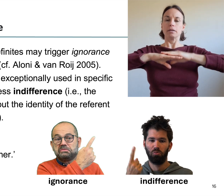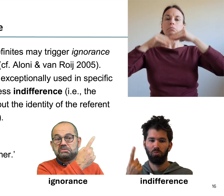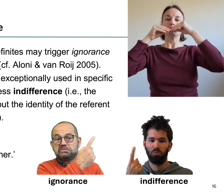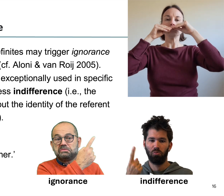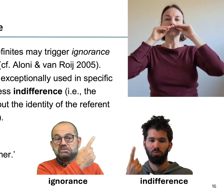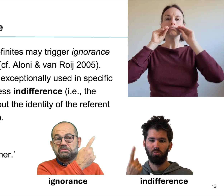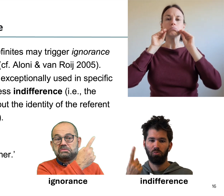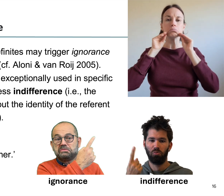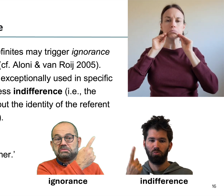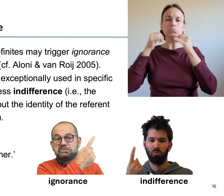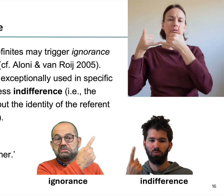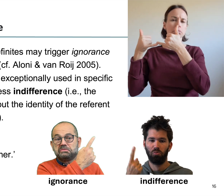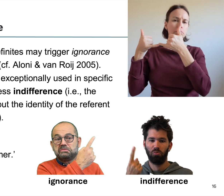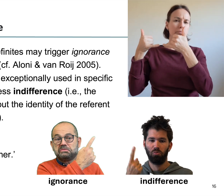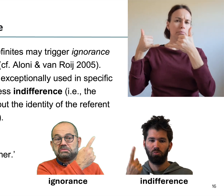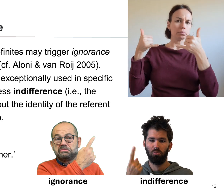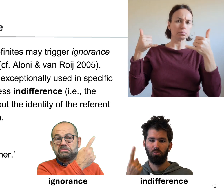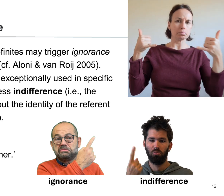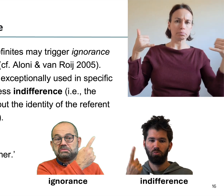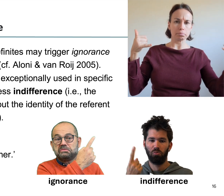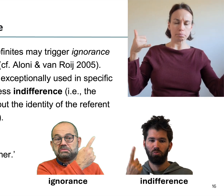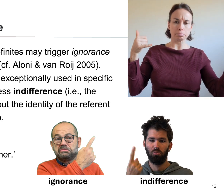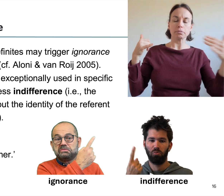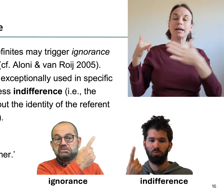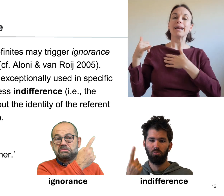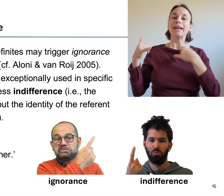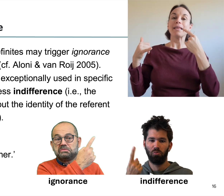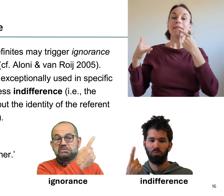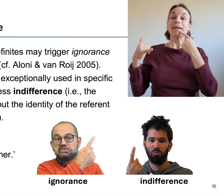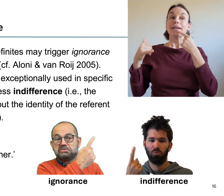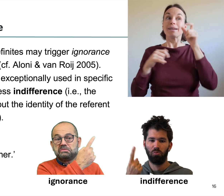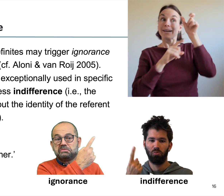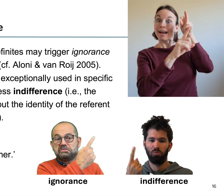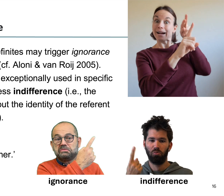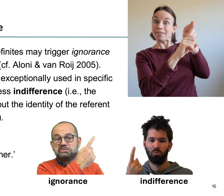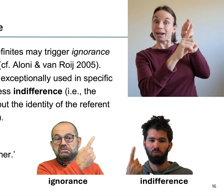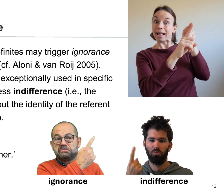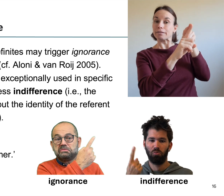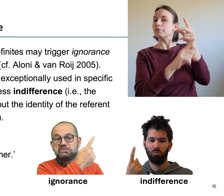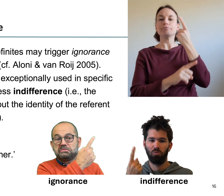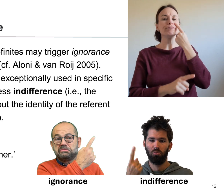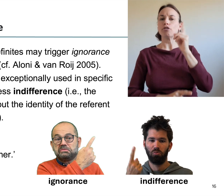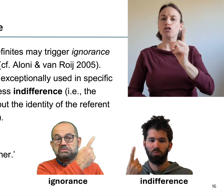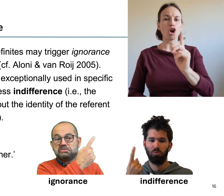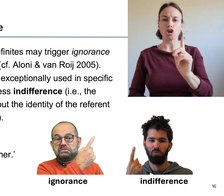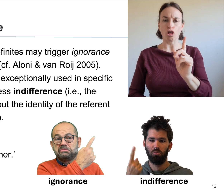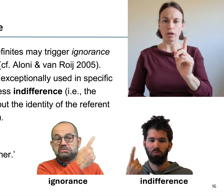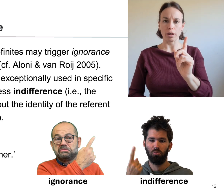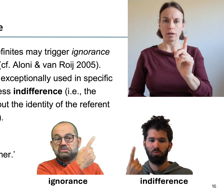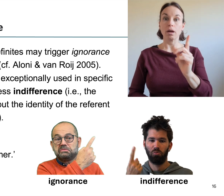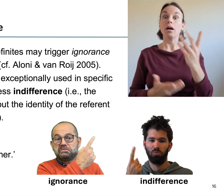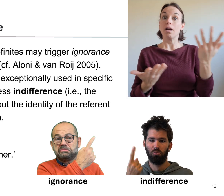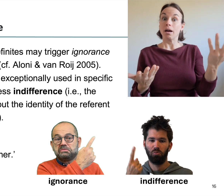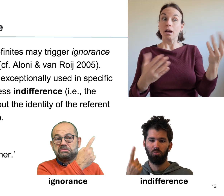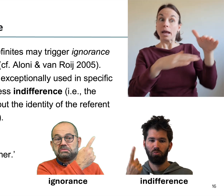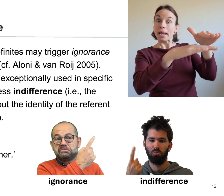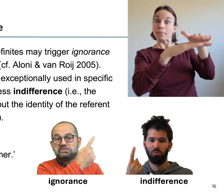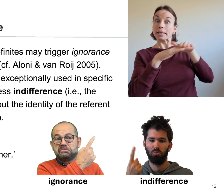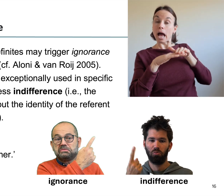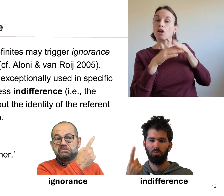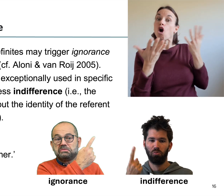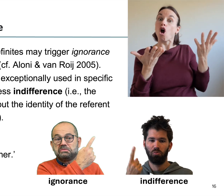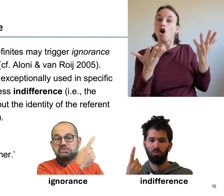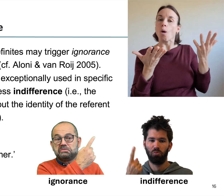manual corners down to express that the signer does not know the identity of the referent, and this was produced in a context in which he